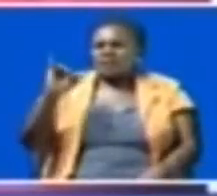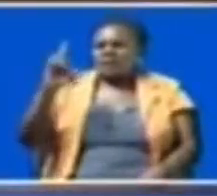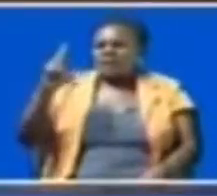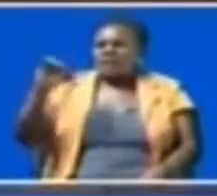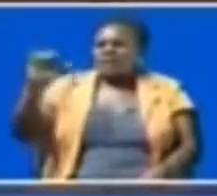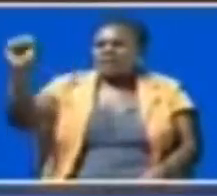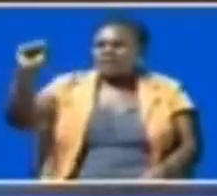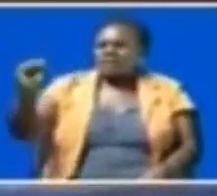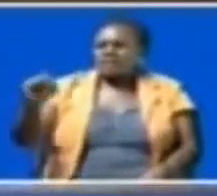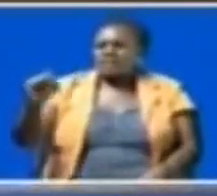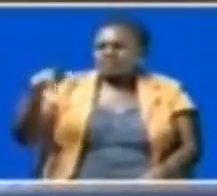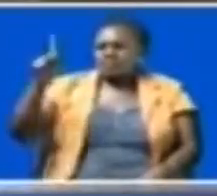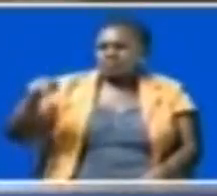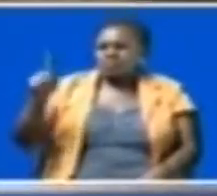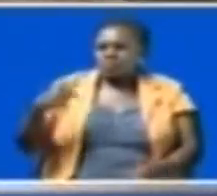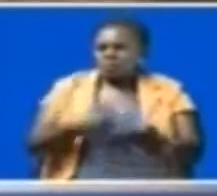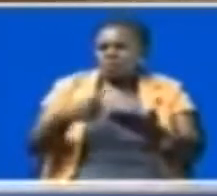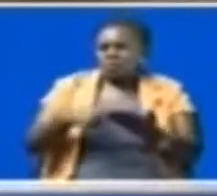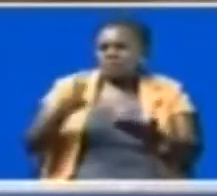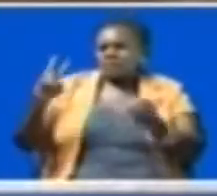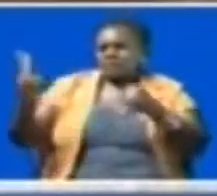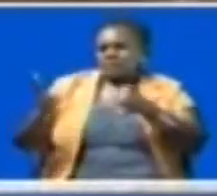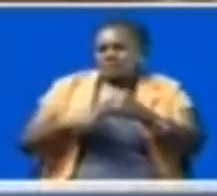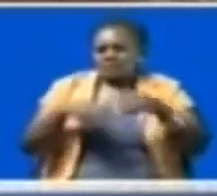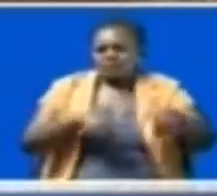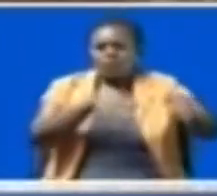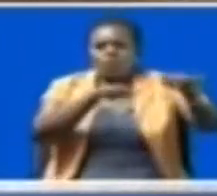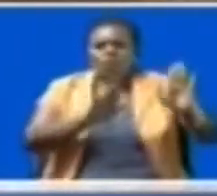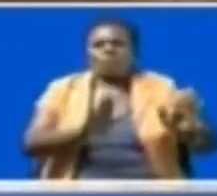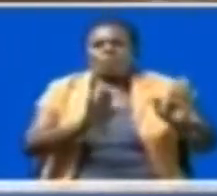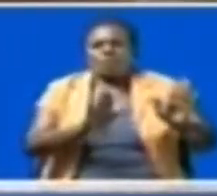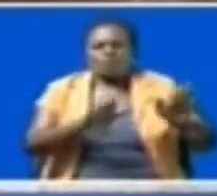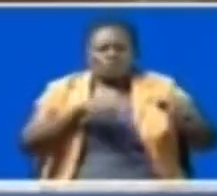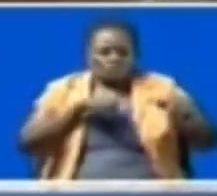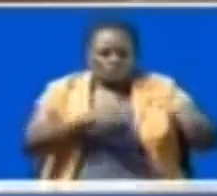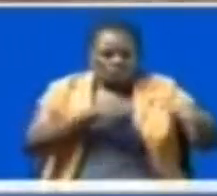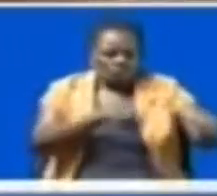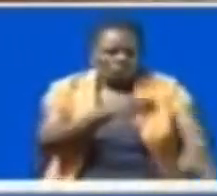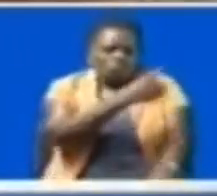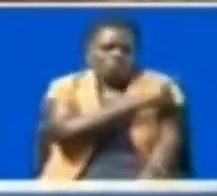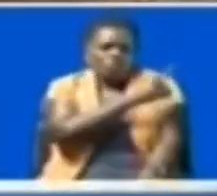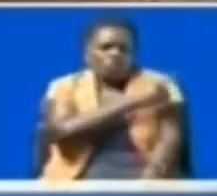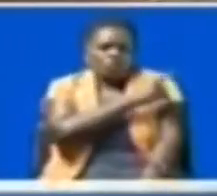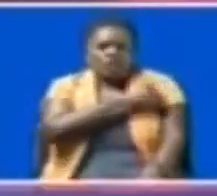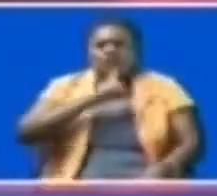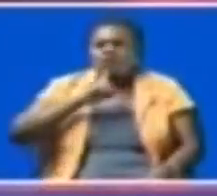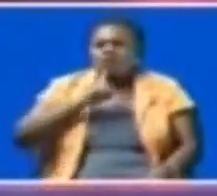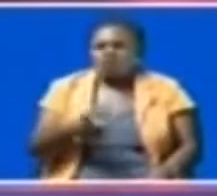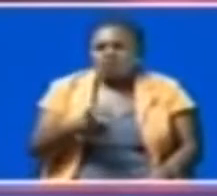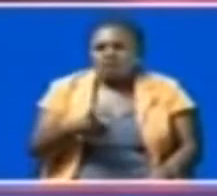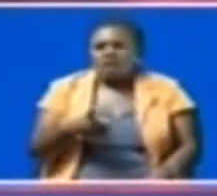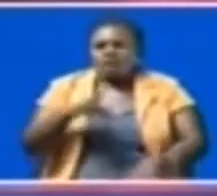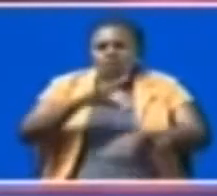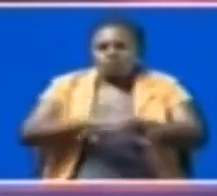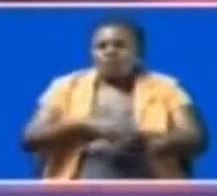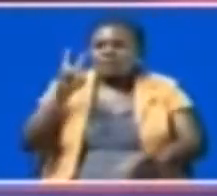pupil. It has been 7 weeks of regular follow-up and strict adherence to the doctor's instructions to get Susan